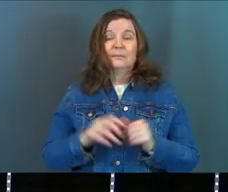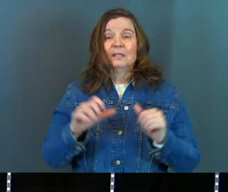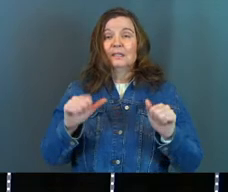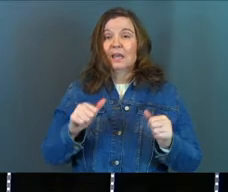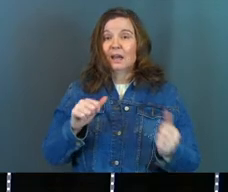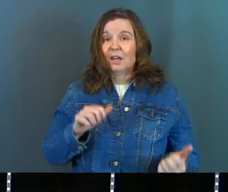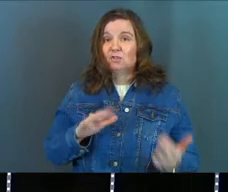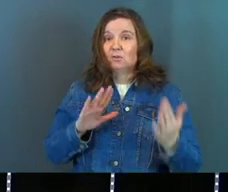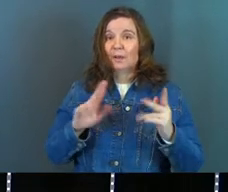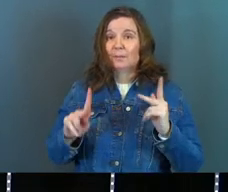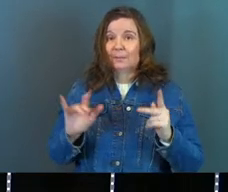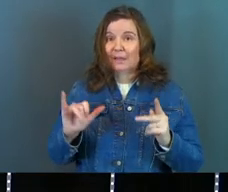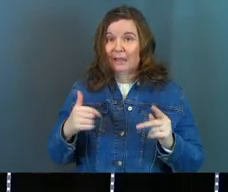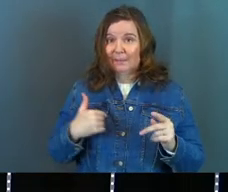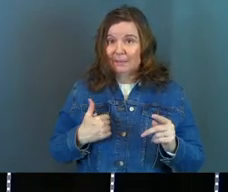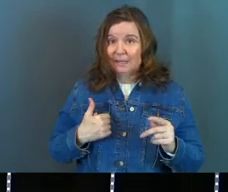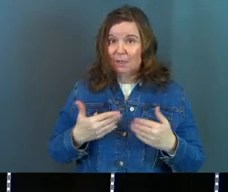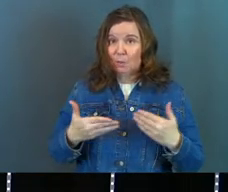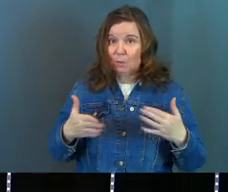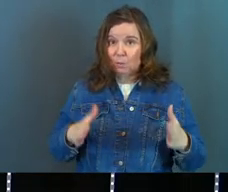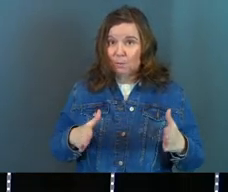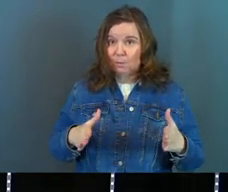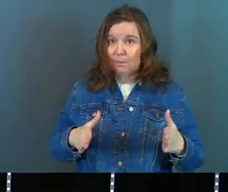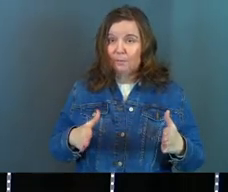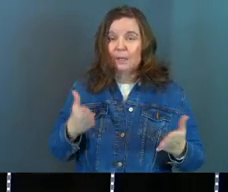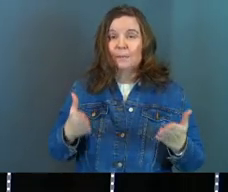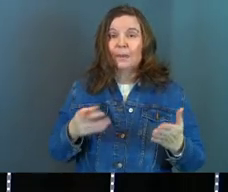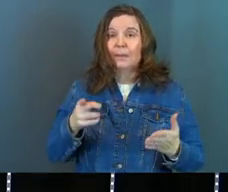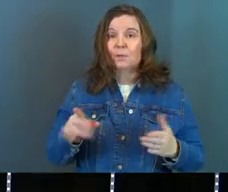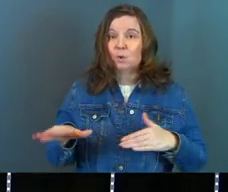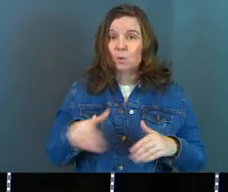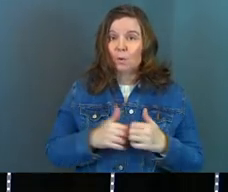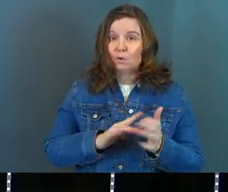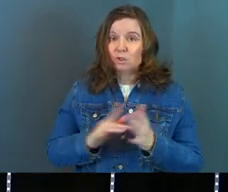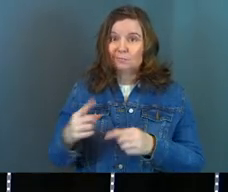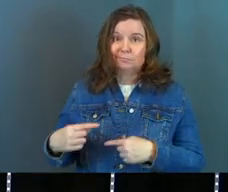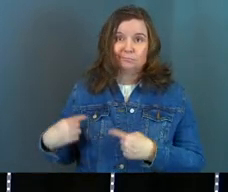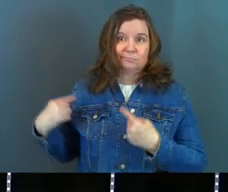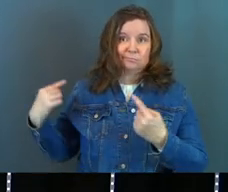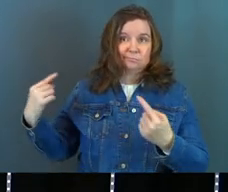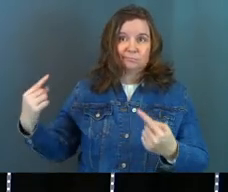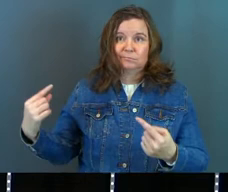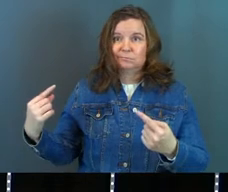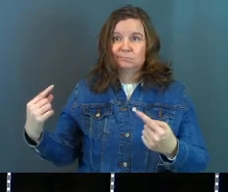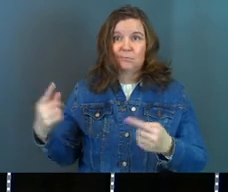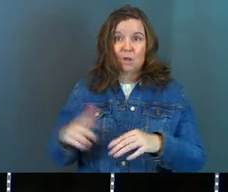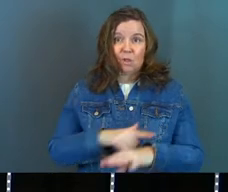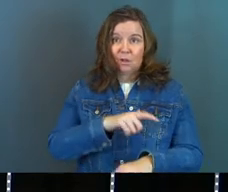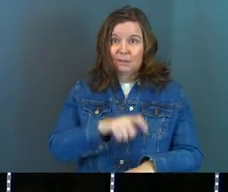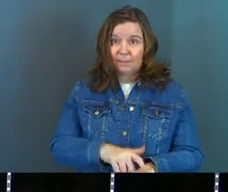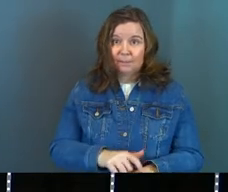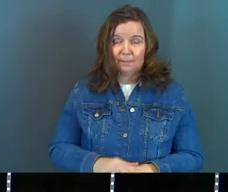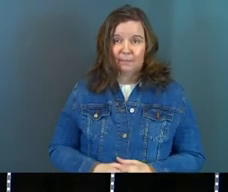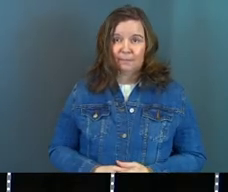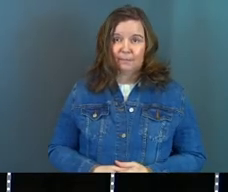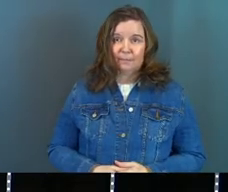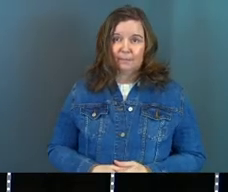Can I address people like me in the room? Maybe you've walked with Jesus for a long